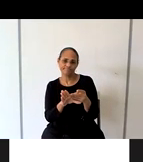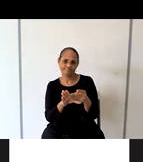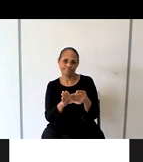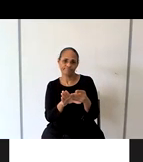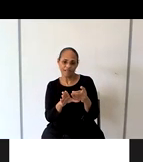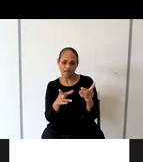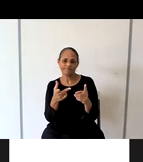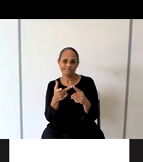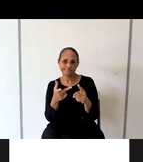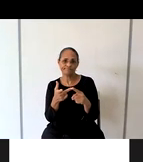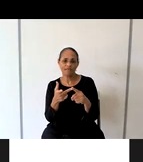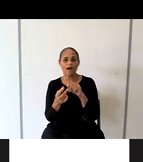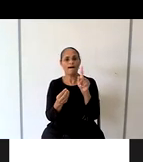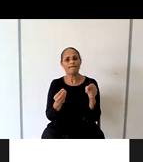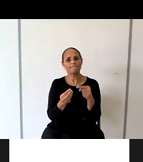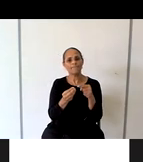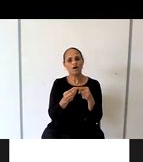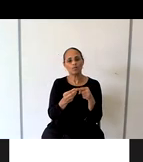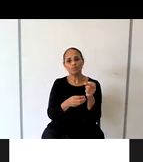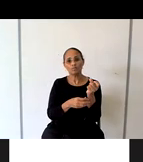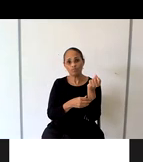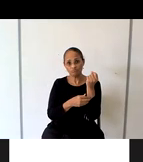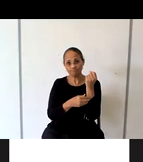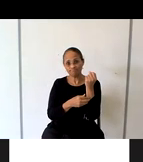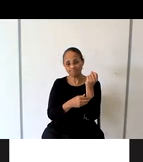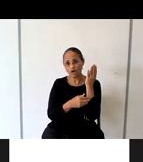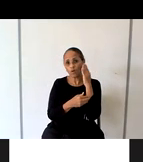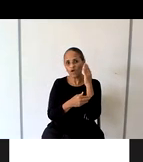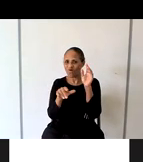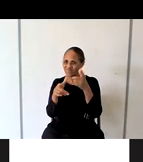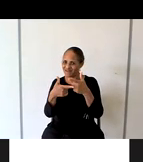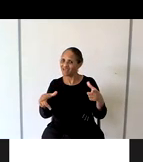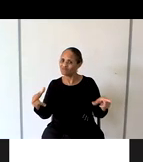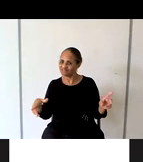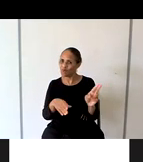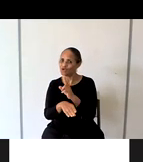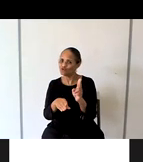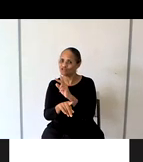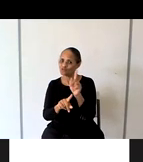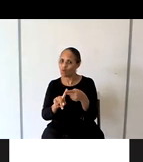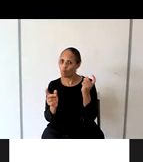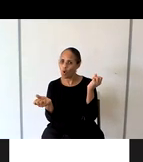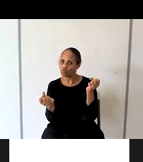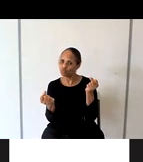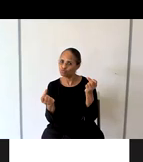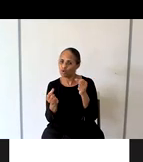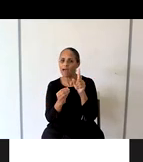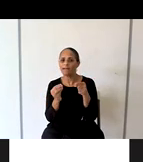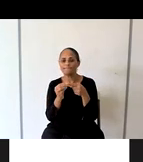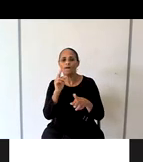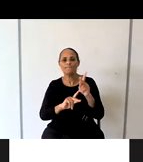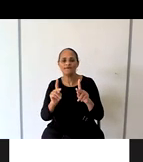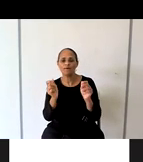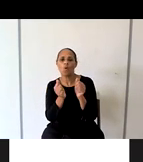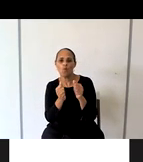way is about being aware of the language that we're using when we're talking to and about people with